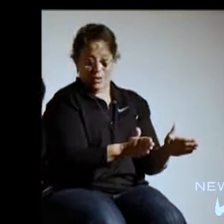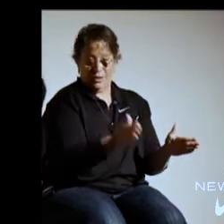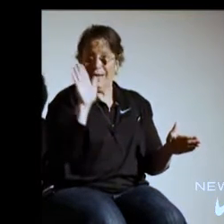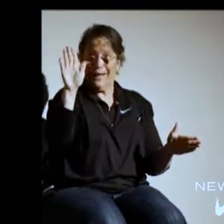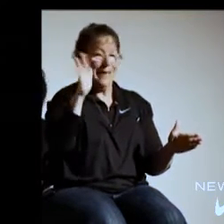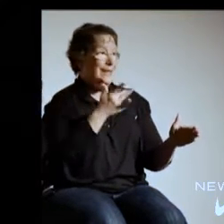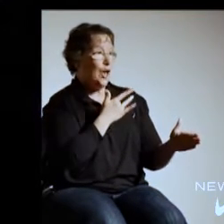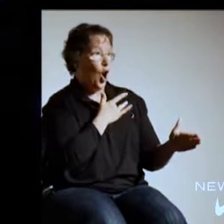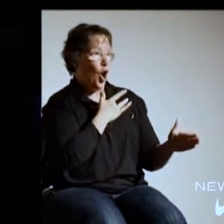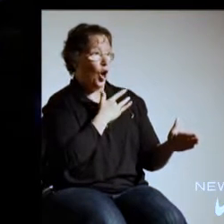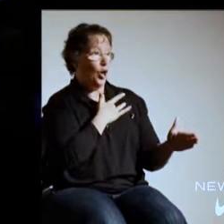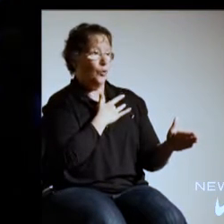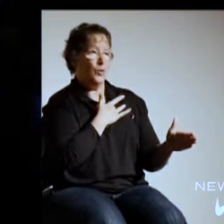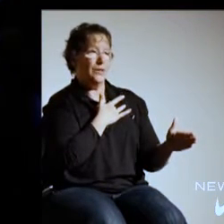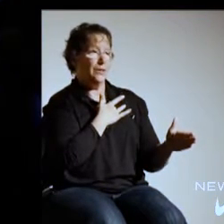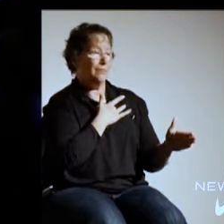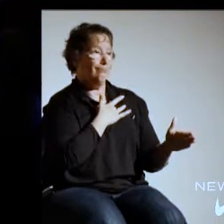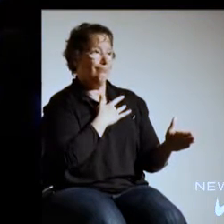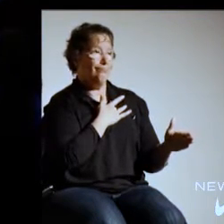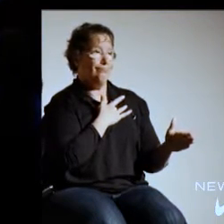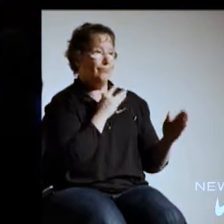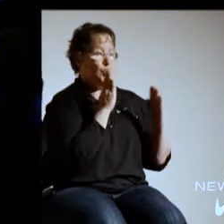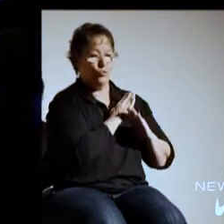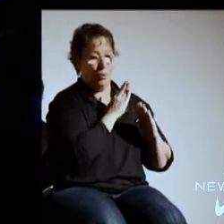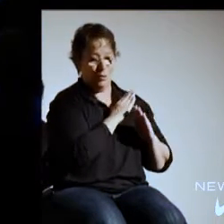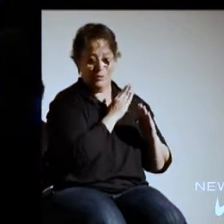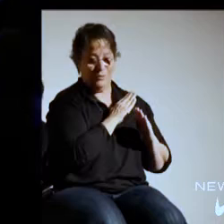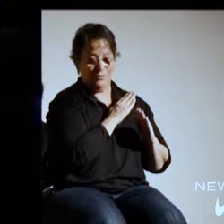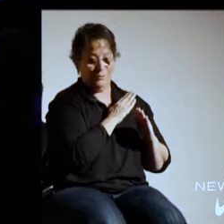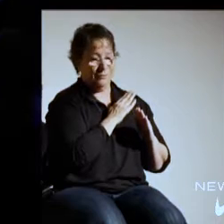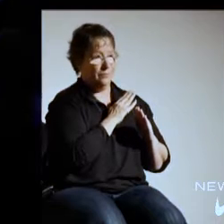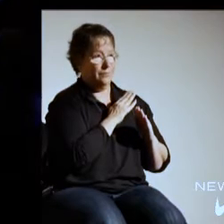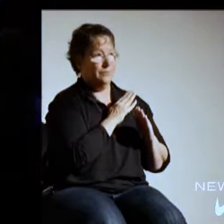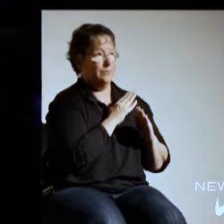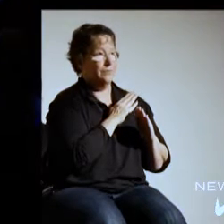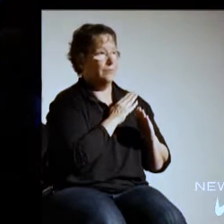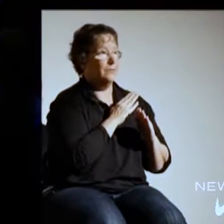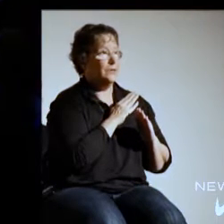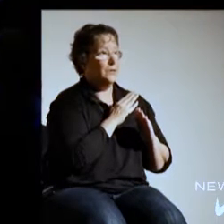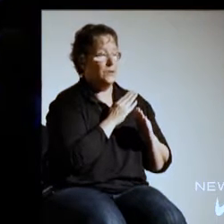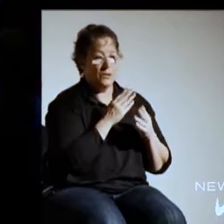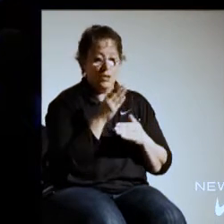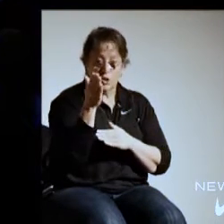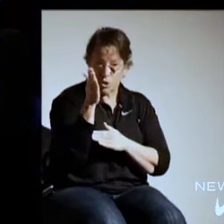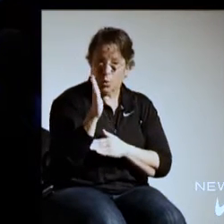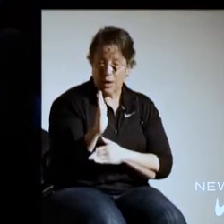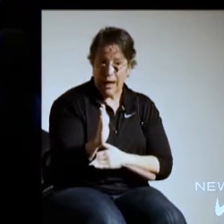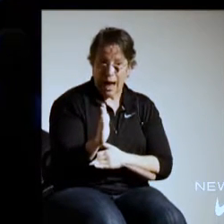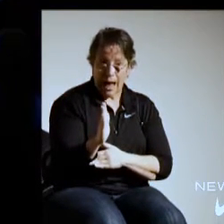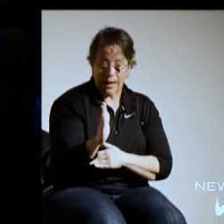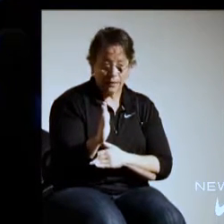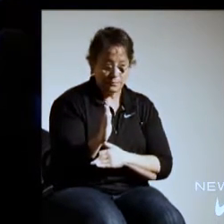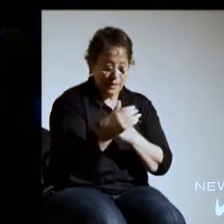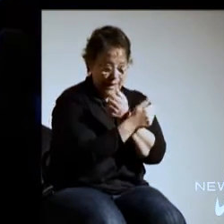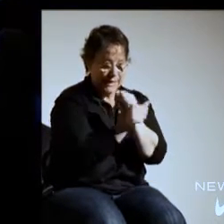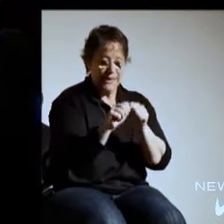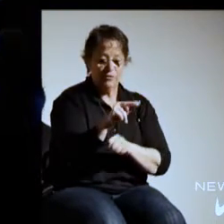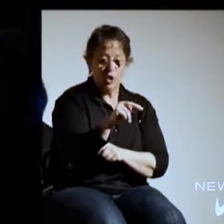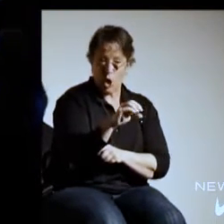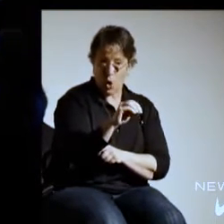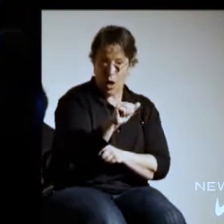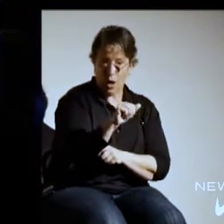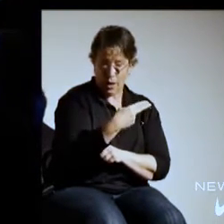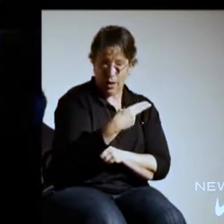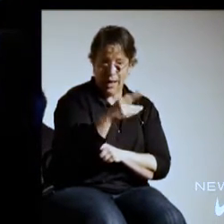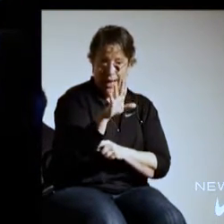troubled." That's pretty bad. So God flooded the earth, but saved Noah and his family because Noah found favor in God's